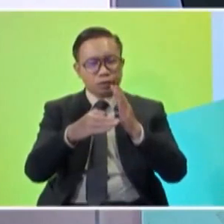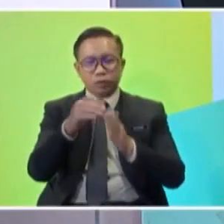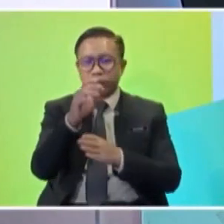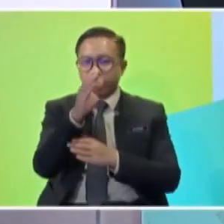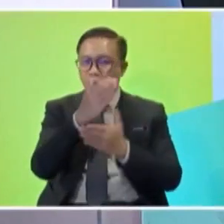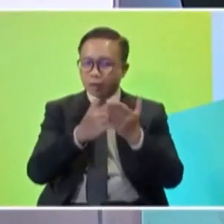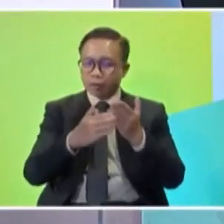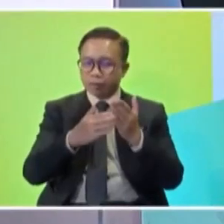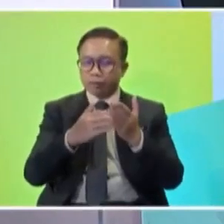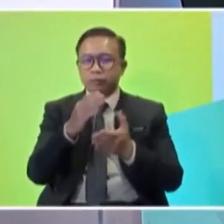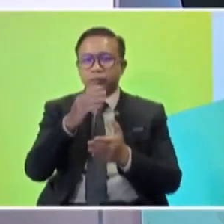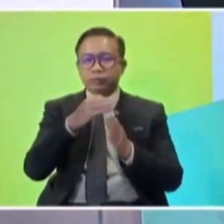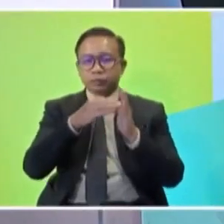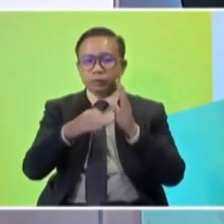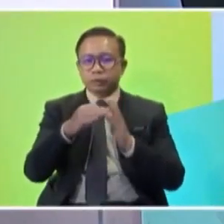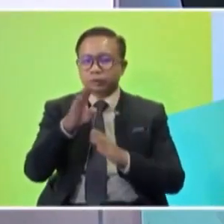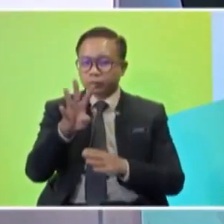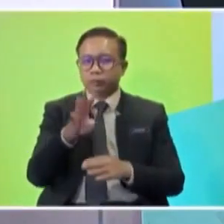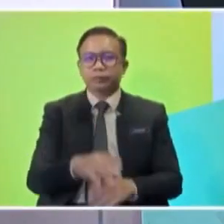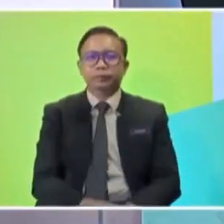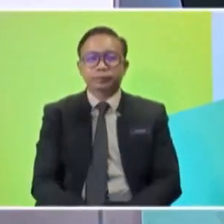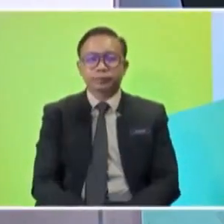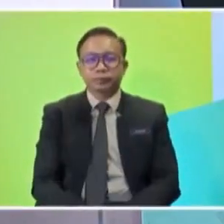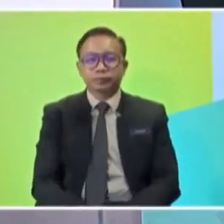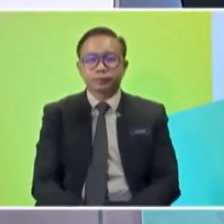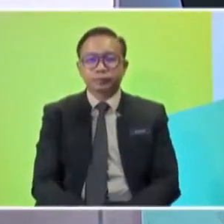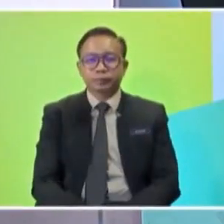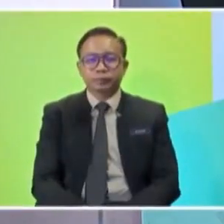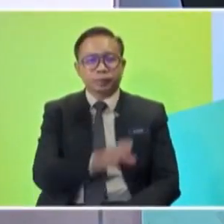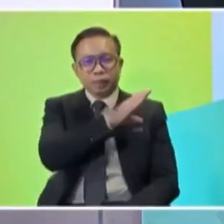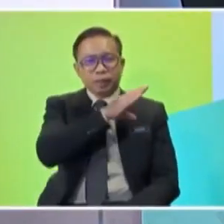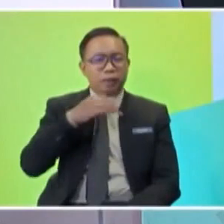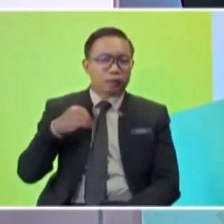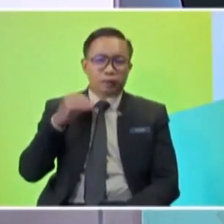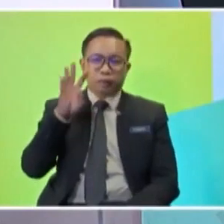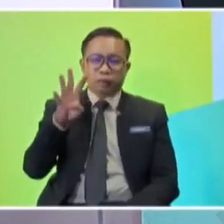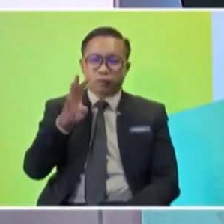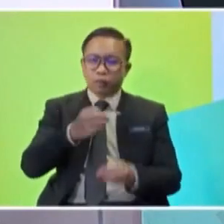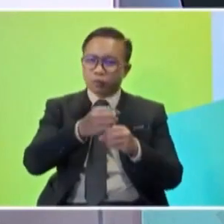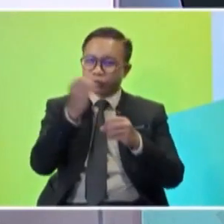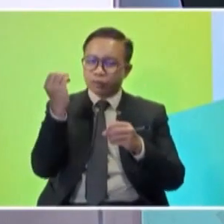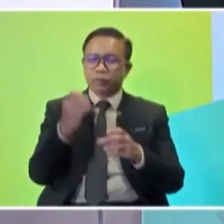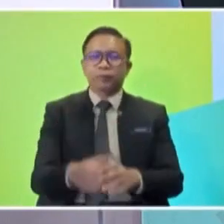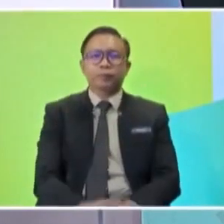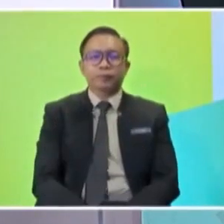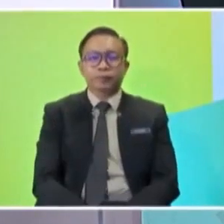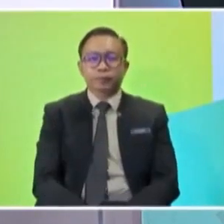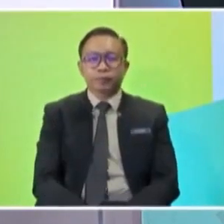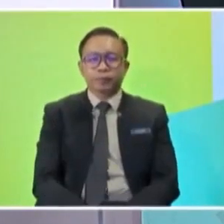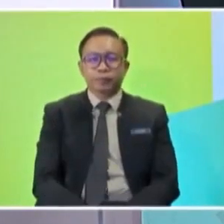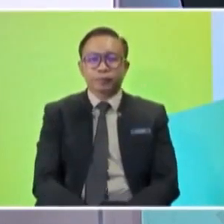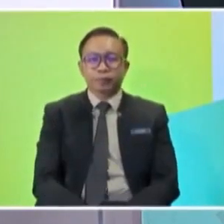4, the half will be inside and the 4 will be outside. Okay?